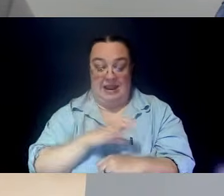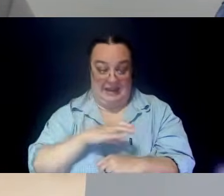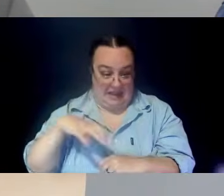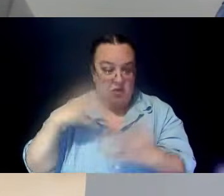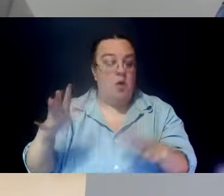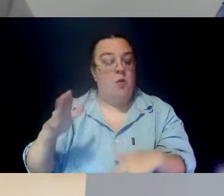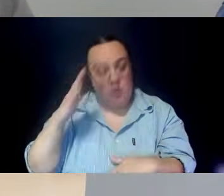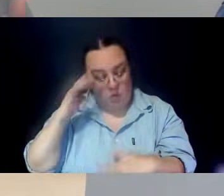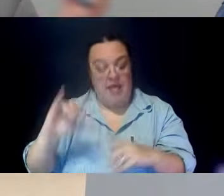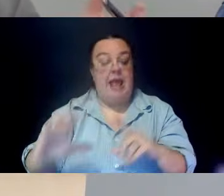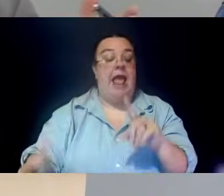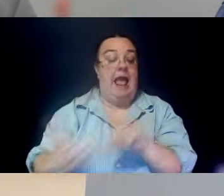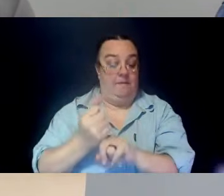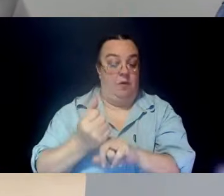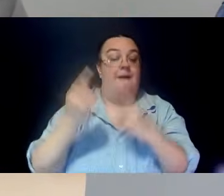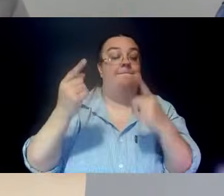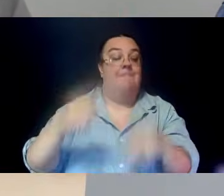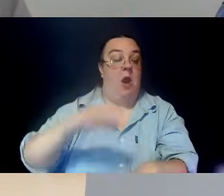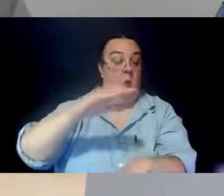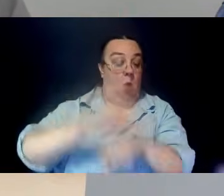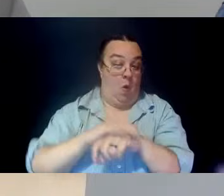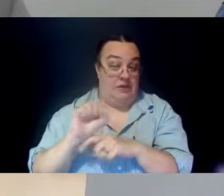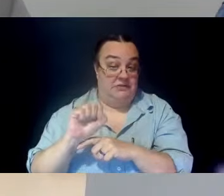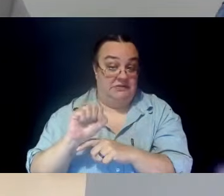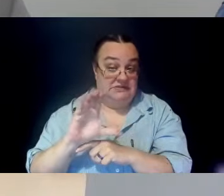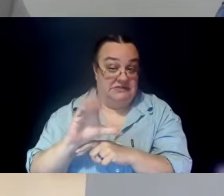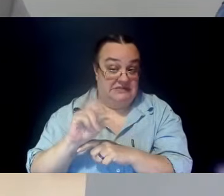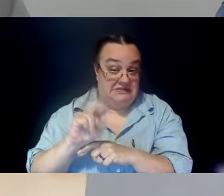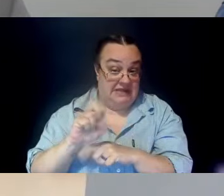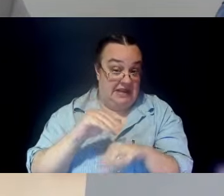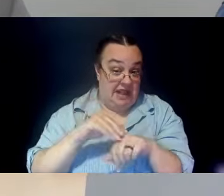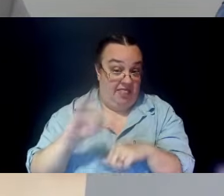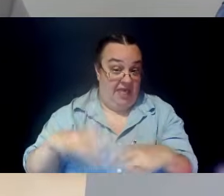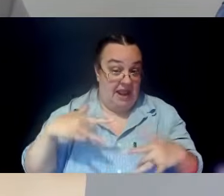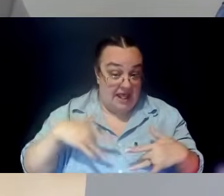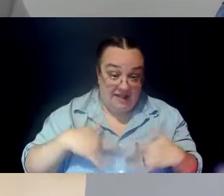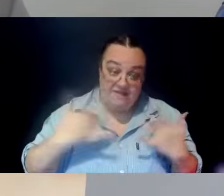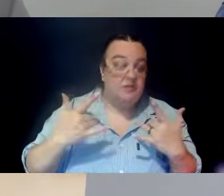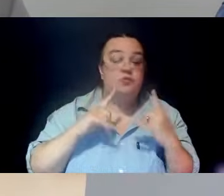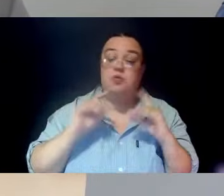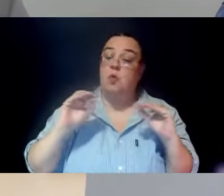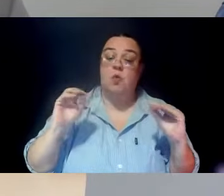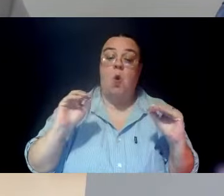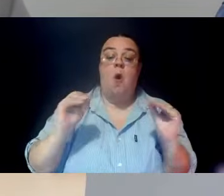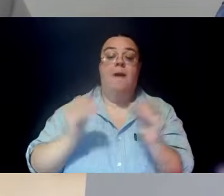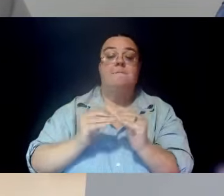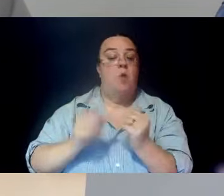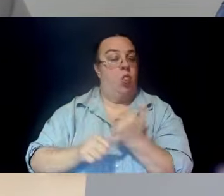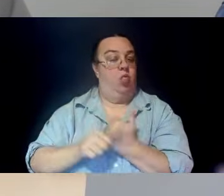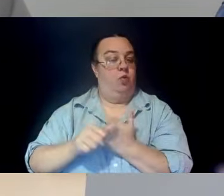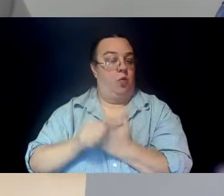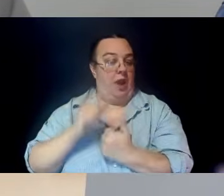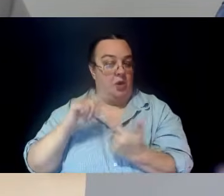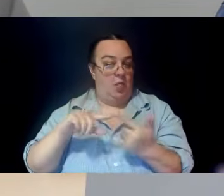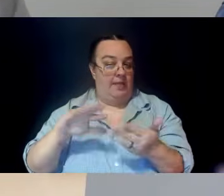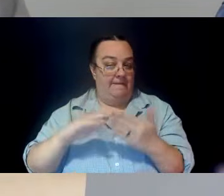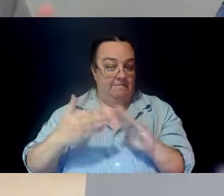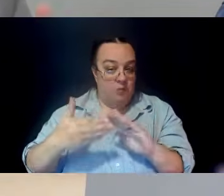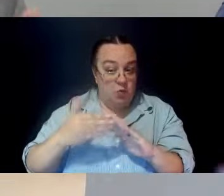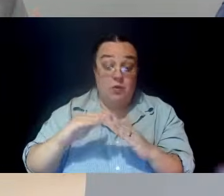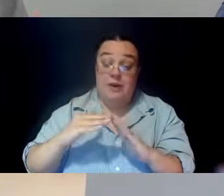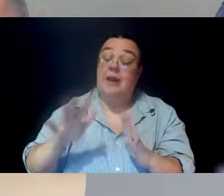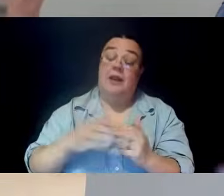scene at that event, and there was no further threat to the community.